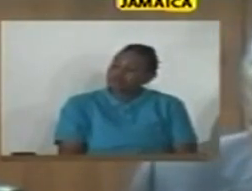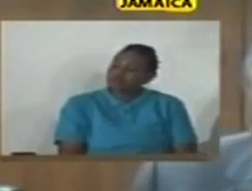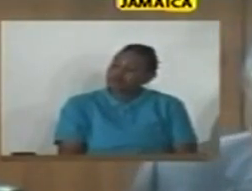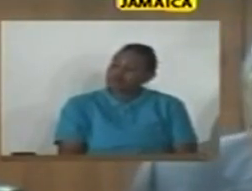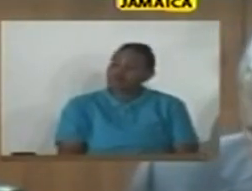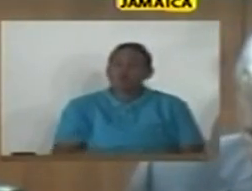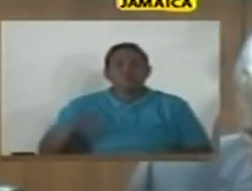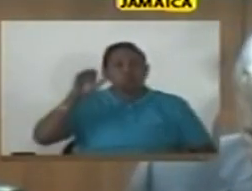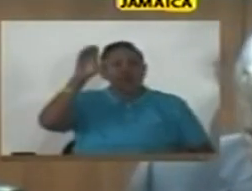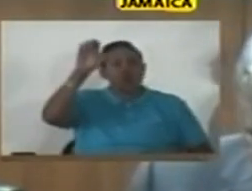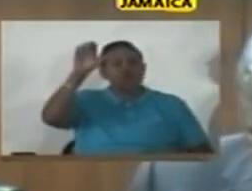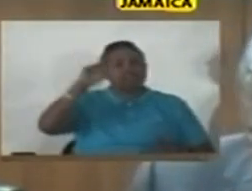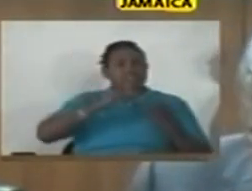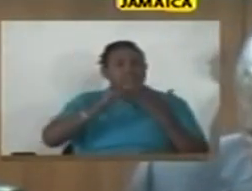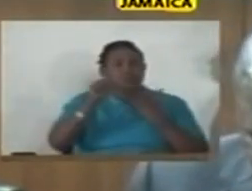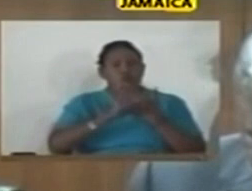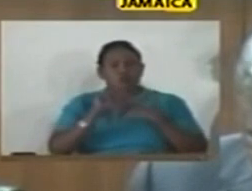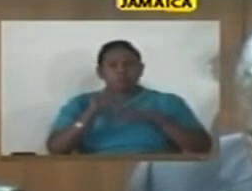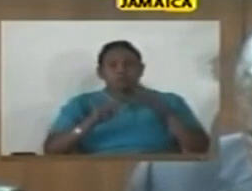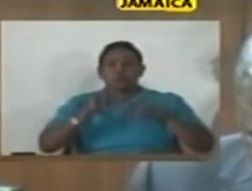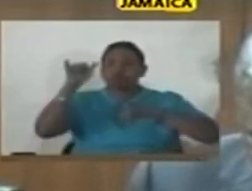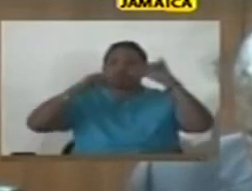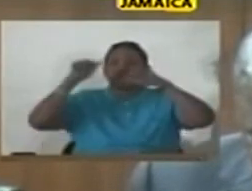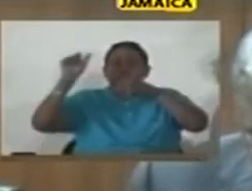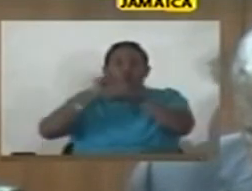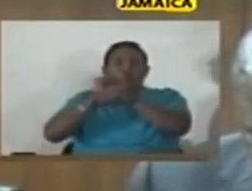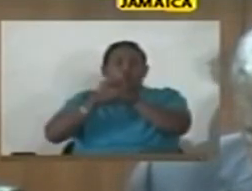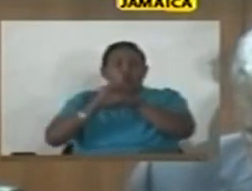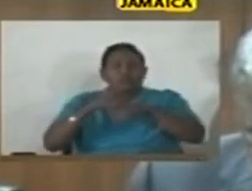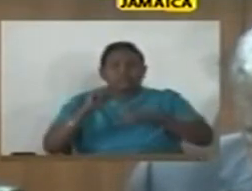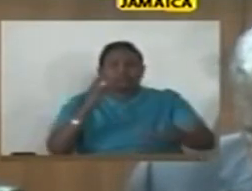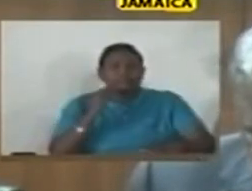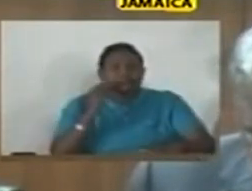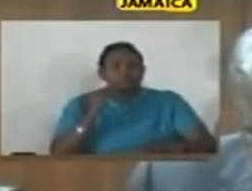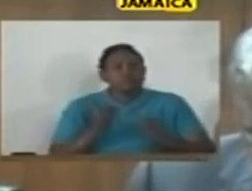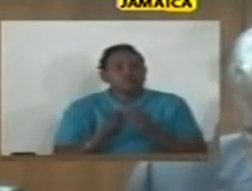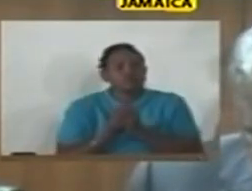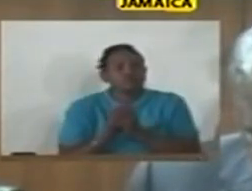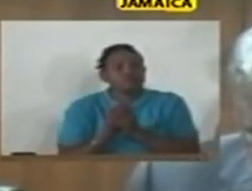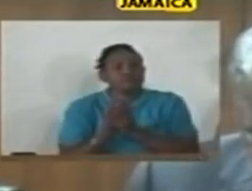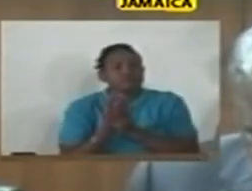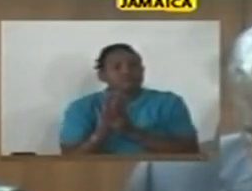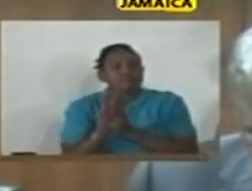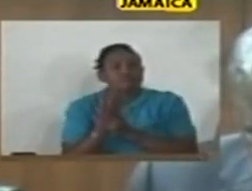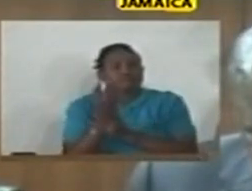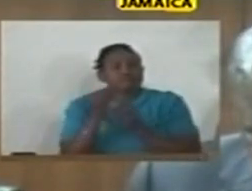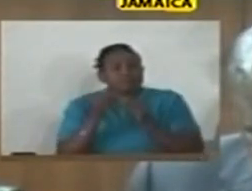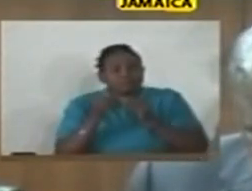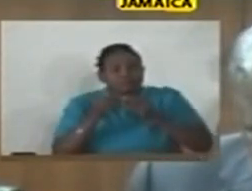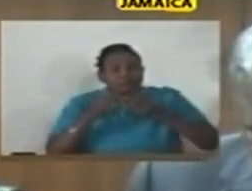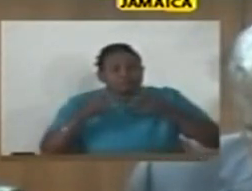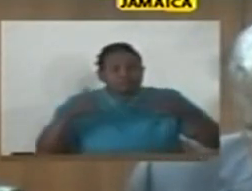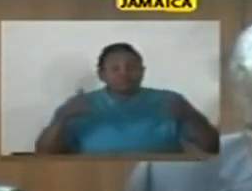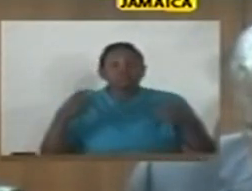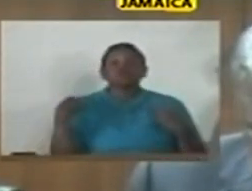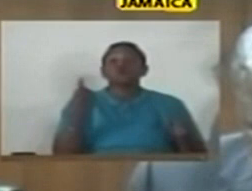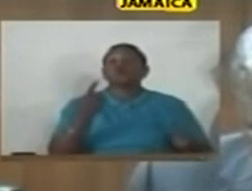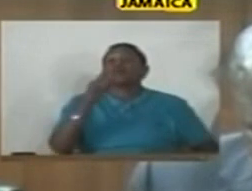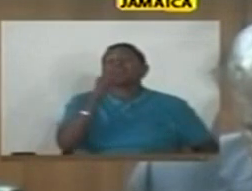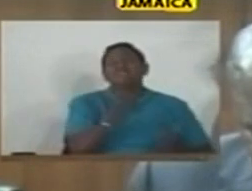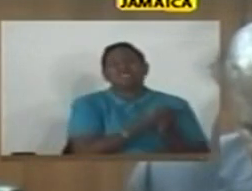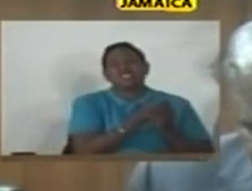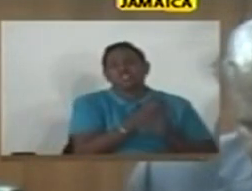The Overseas Work Program continues to experience steady growth. During fiscal year